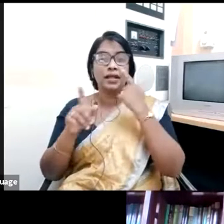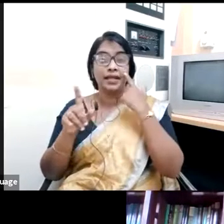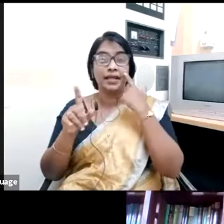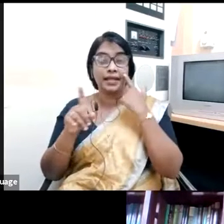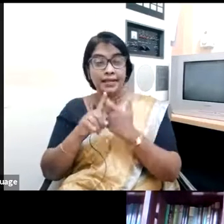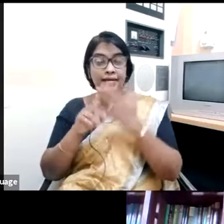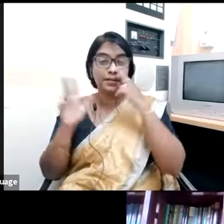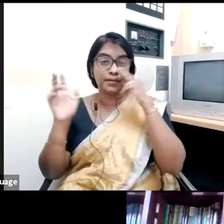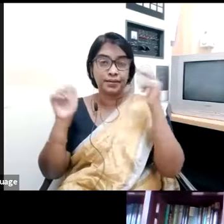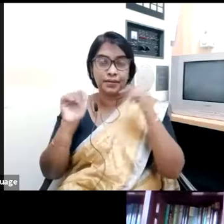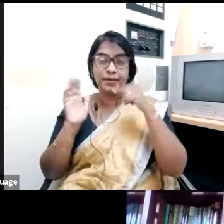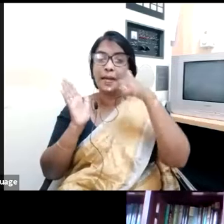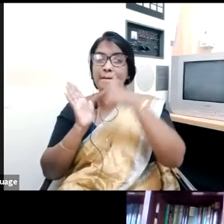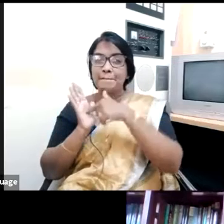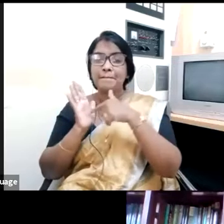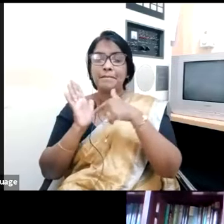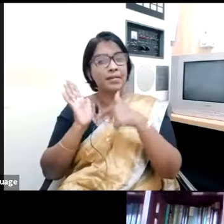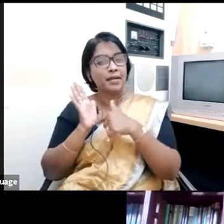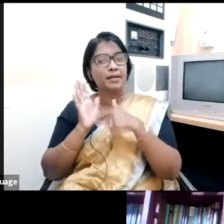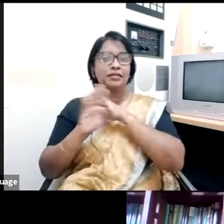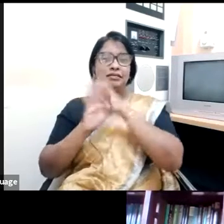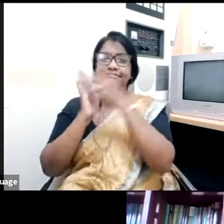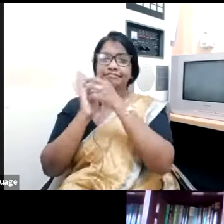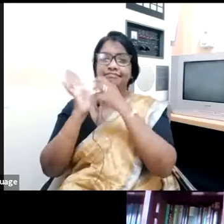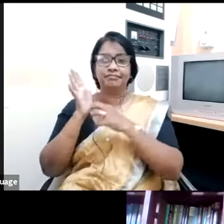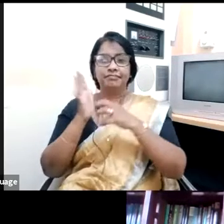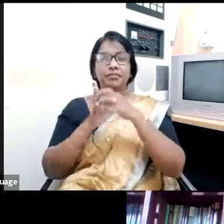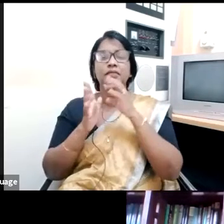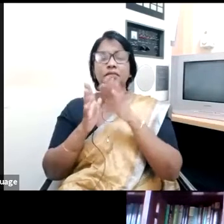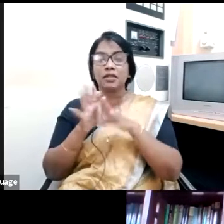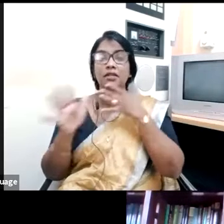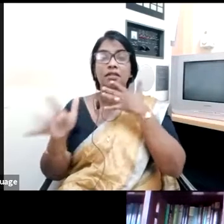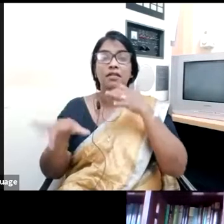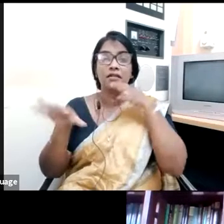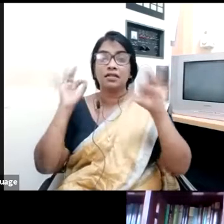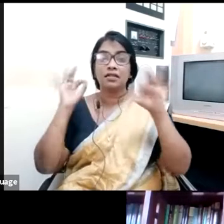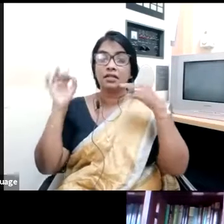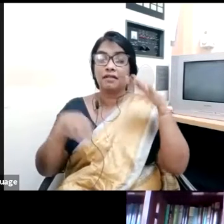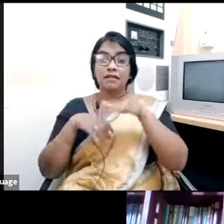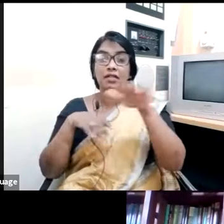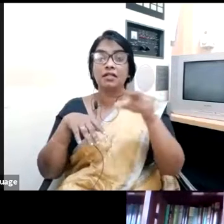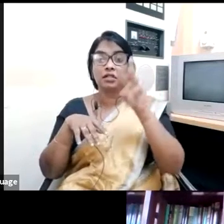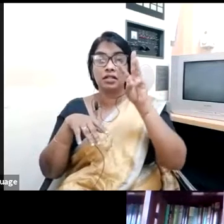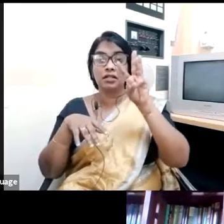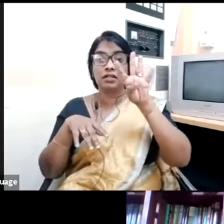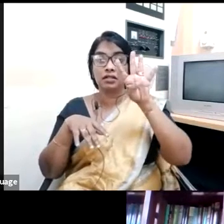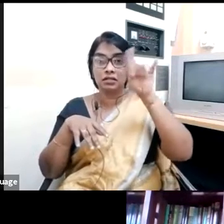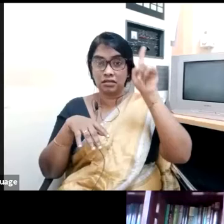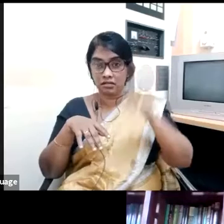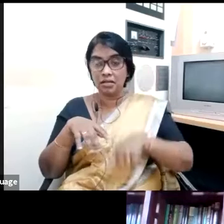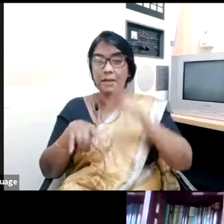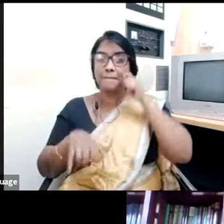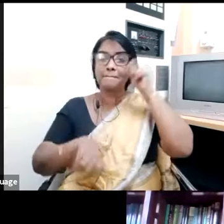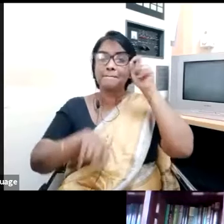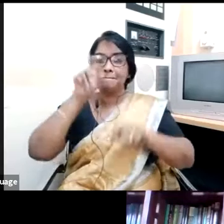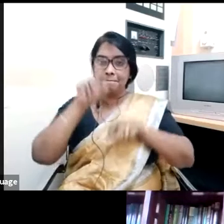of 34,000 on the plantation and a labor force of